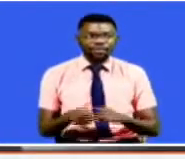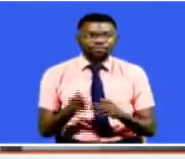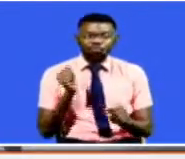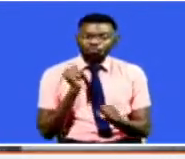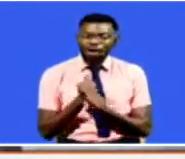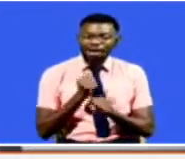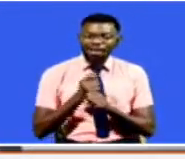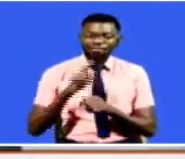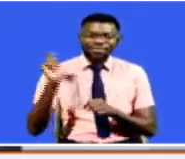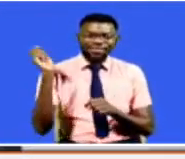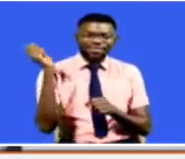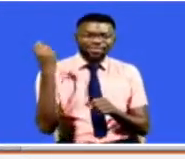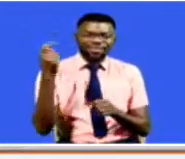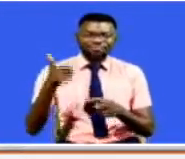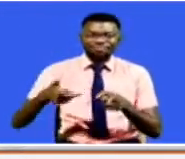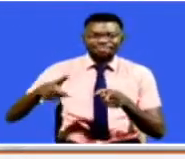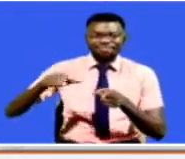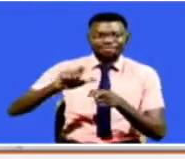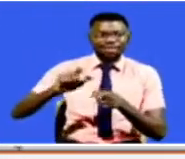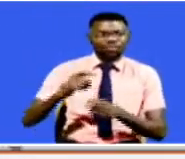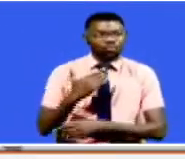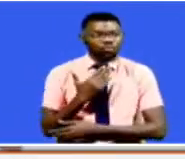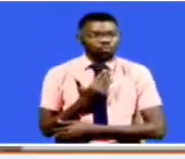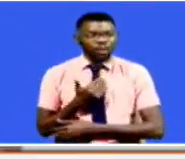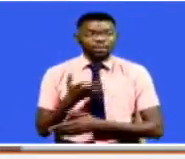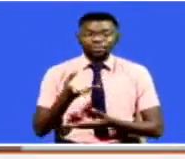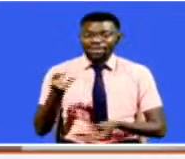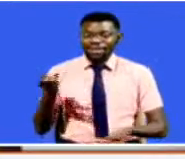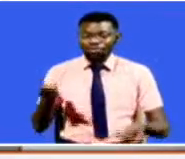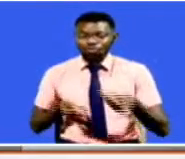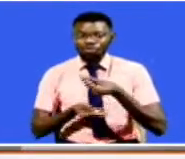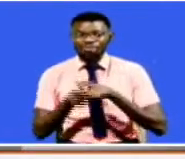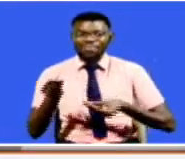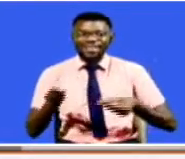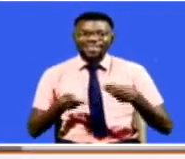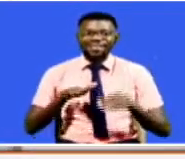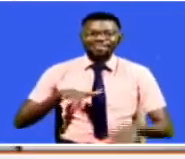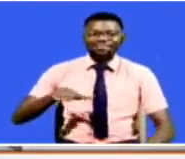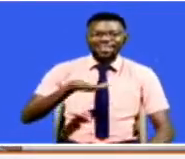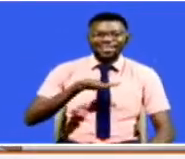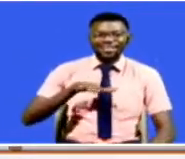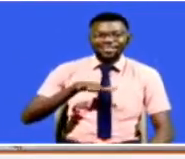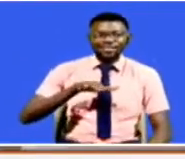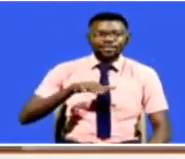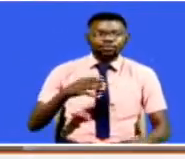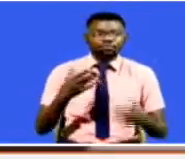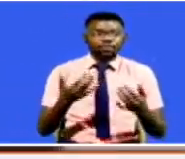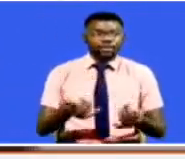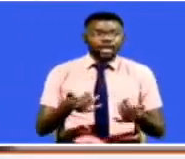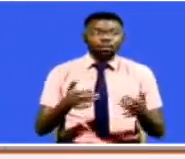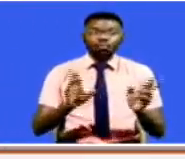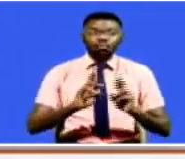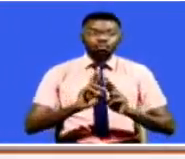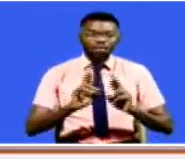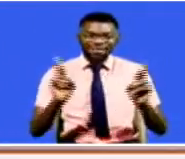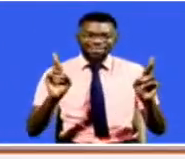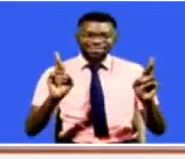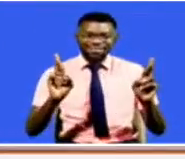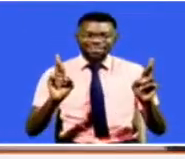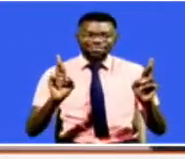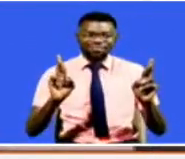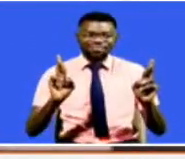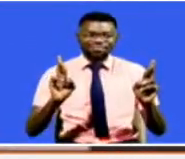in Kenya, especially the economic zones that we have set aside.